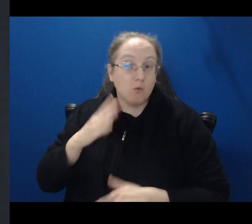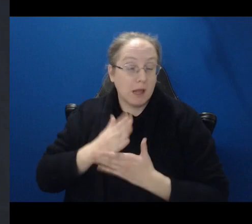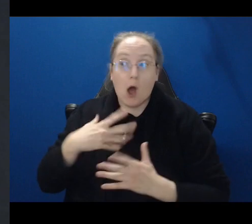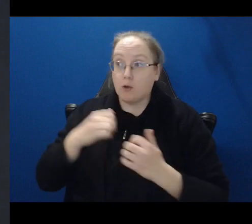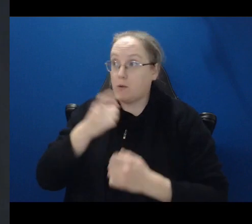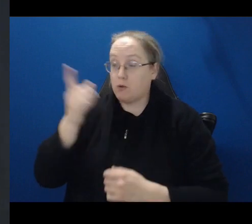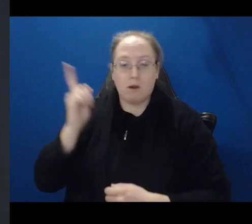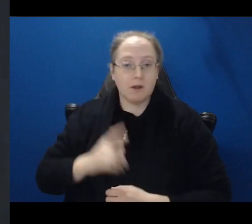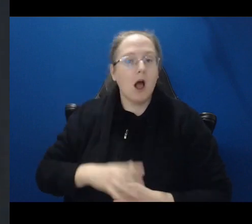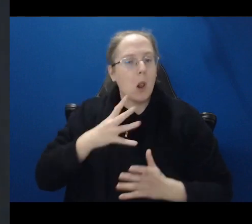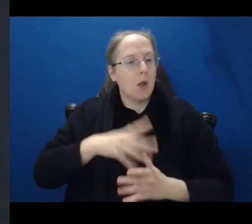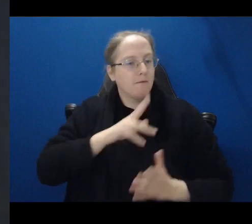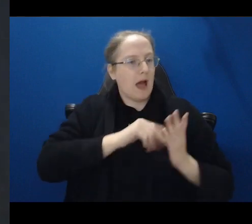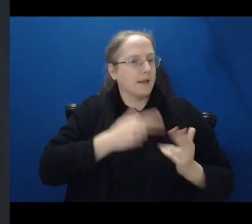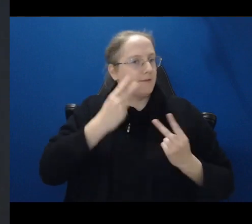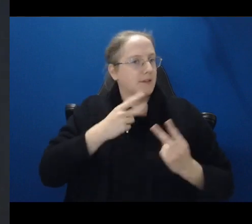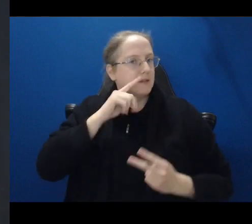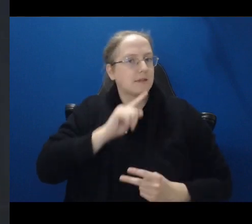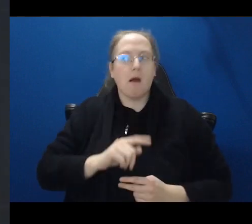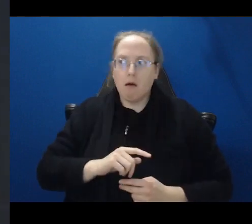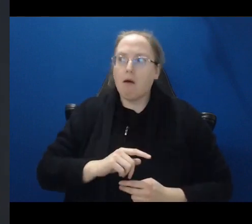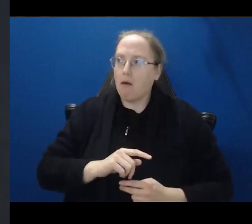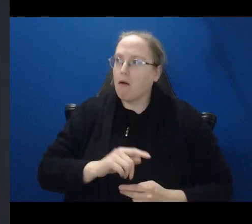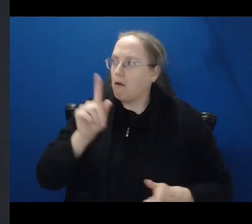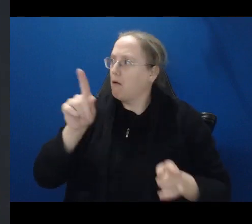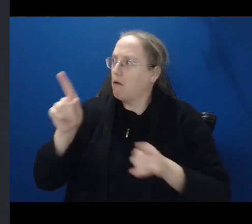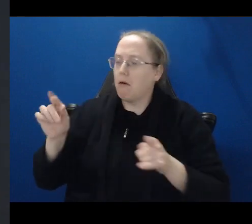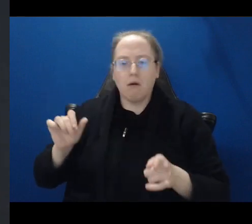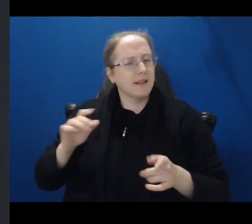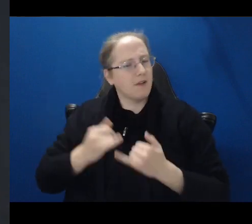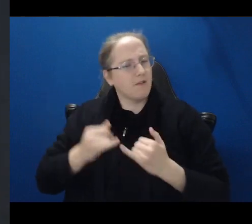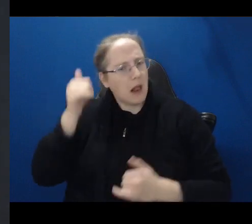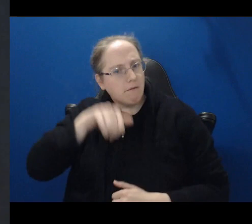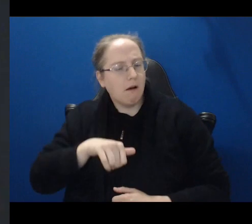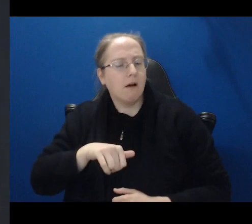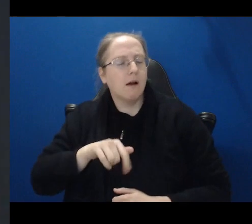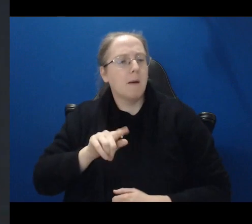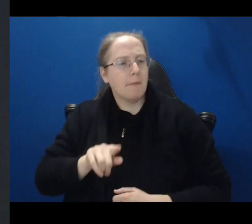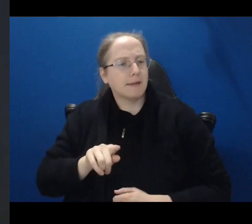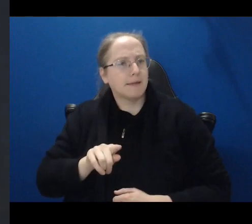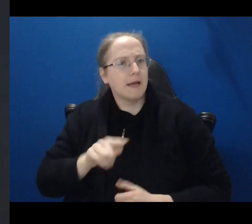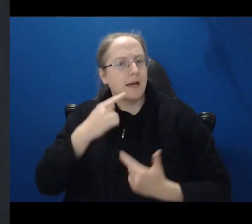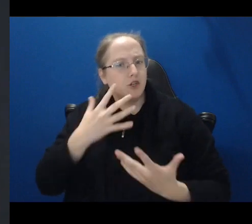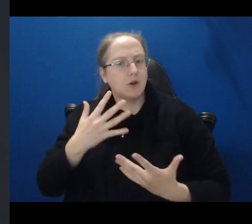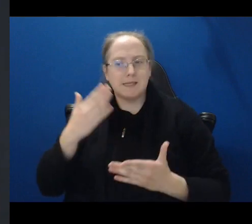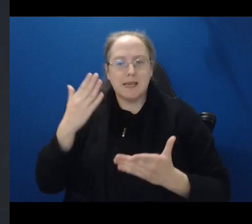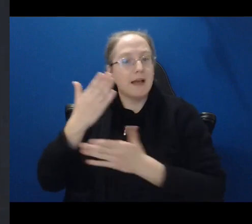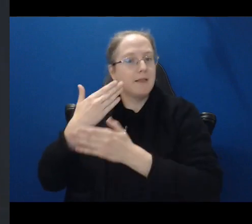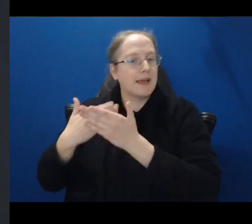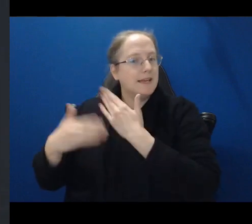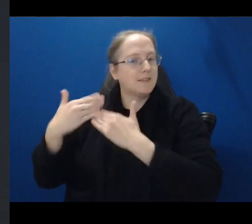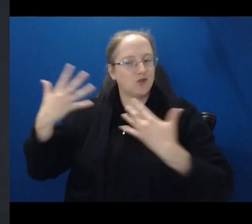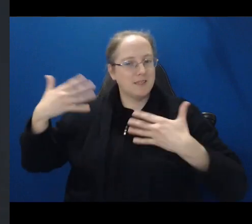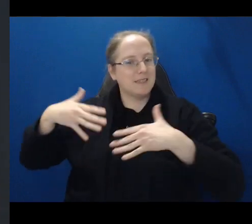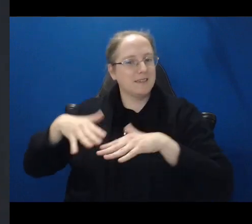same thing. And it's just so clever, but also brings histories together and artists together,